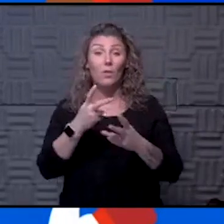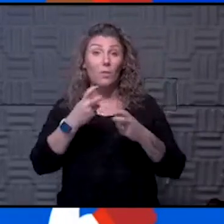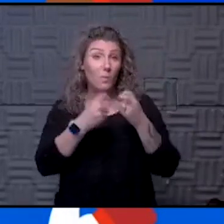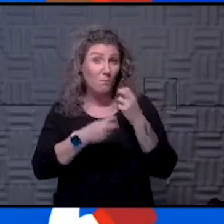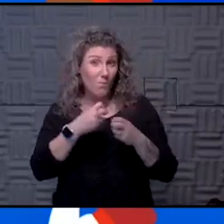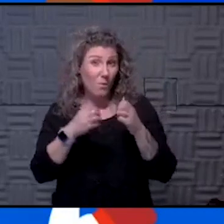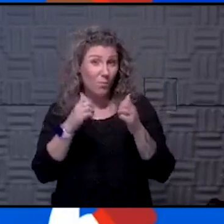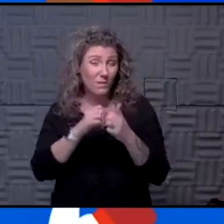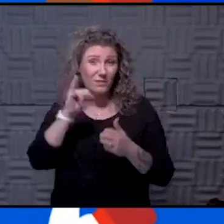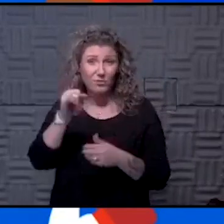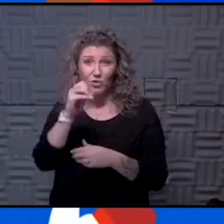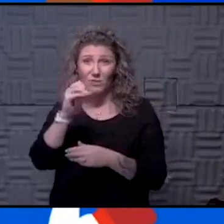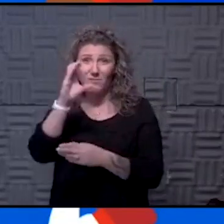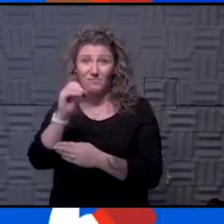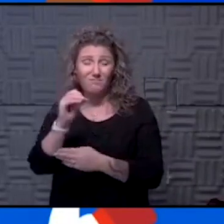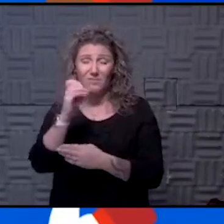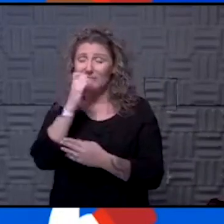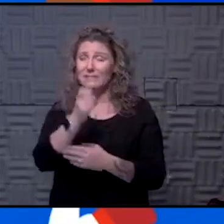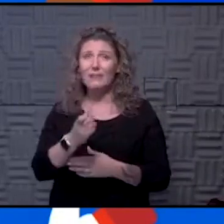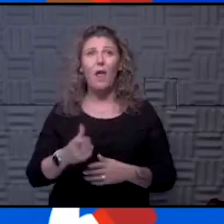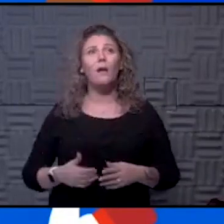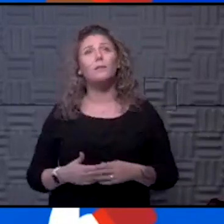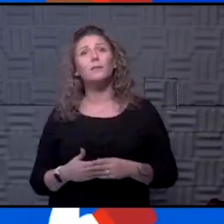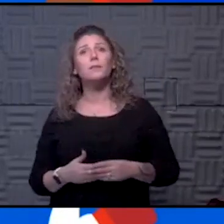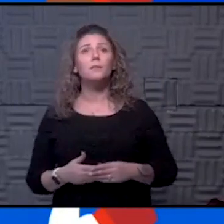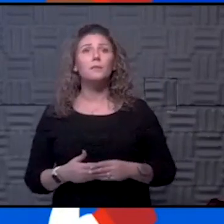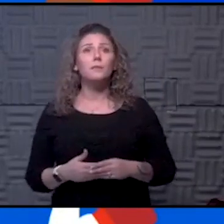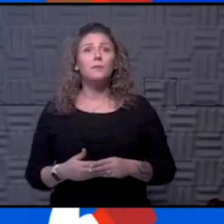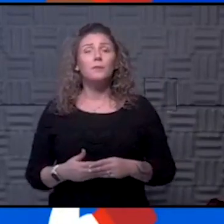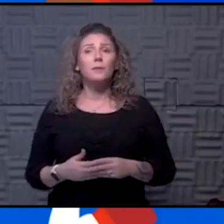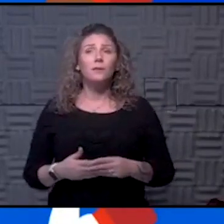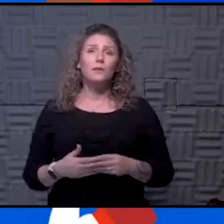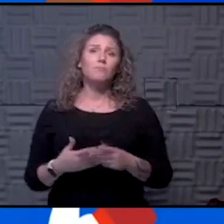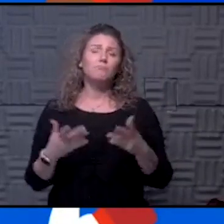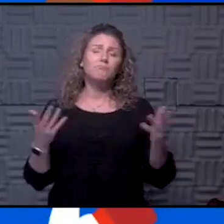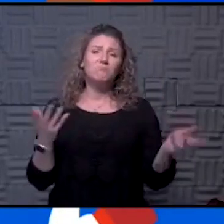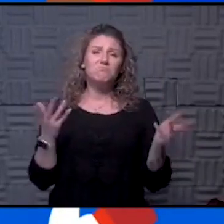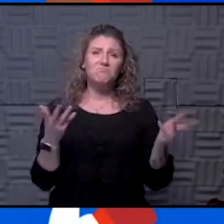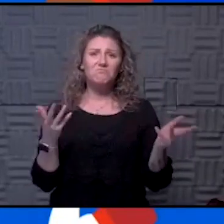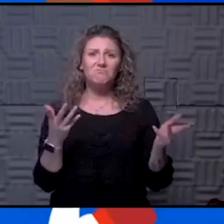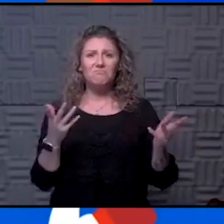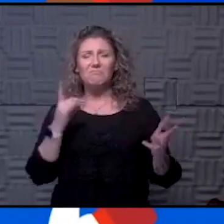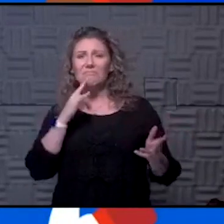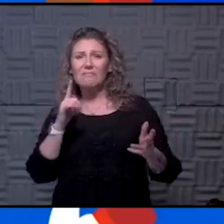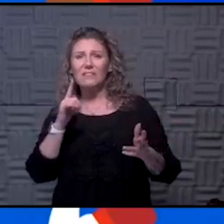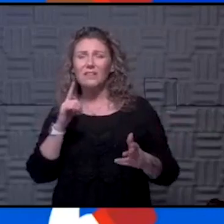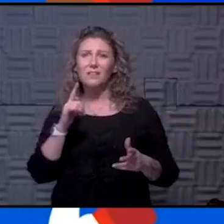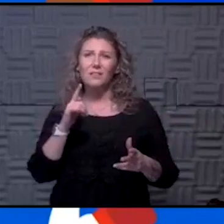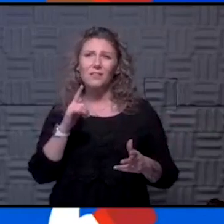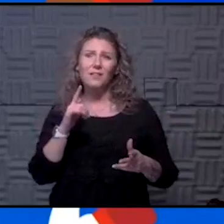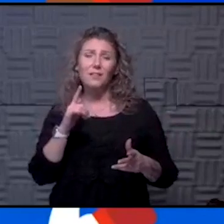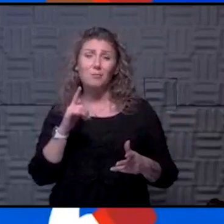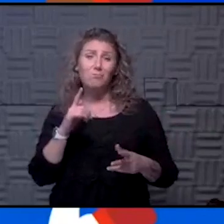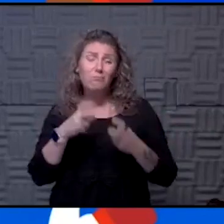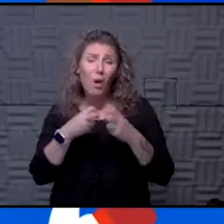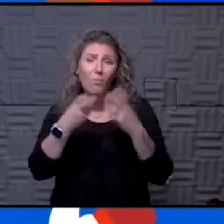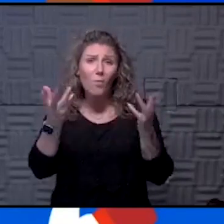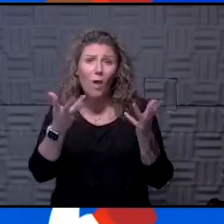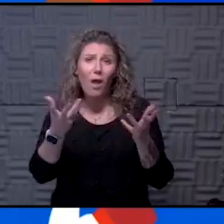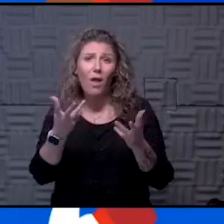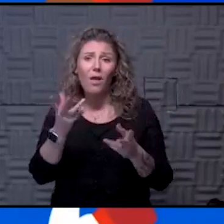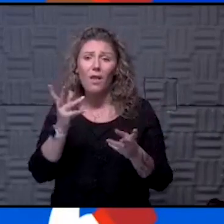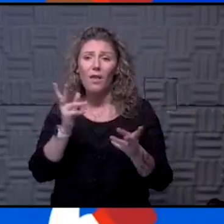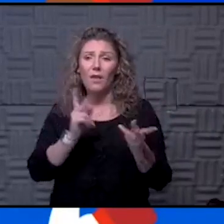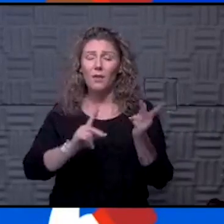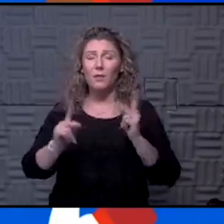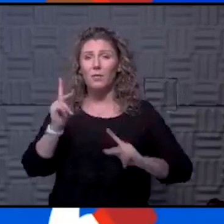County hasn't been hesitancy per se. That may come later. It's been people just ready to